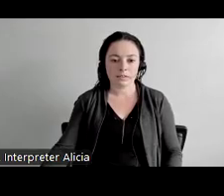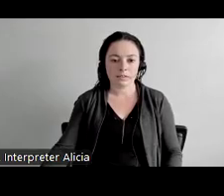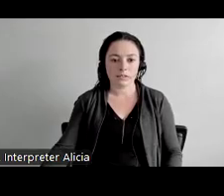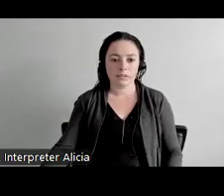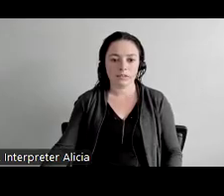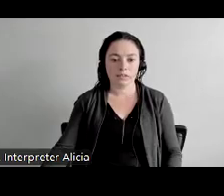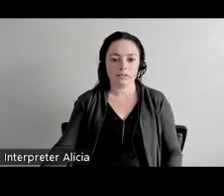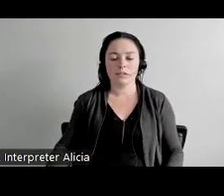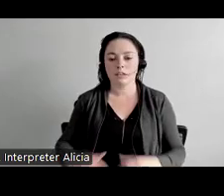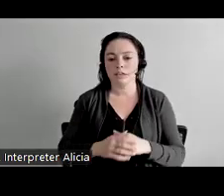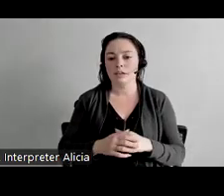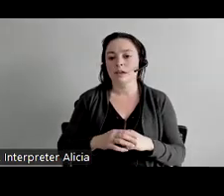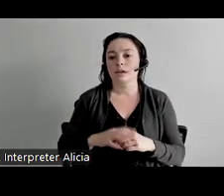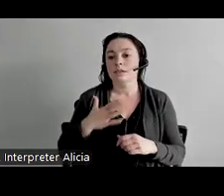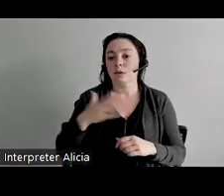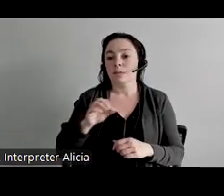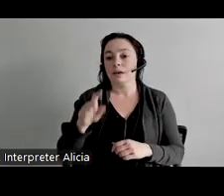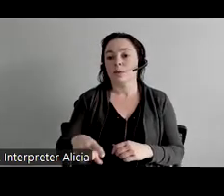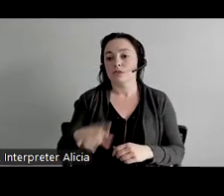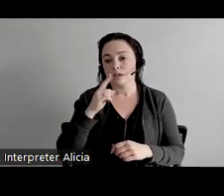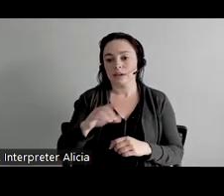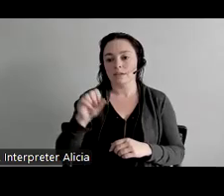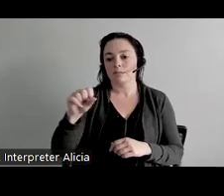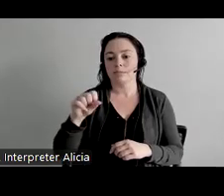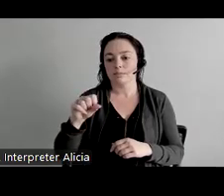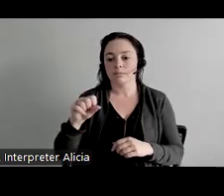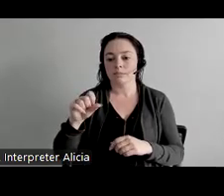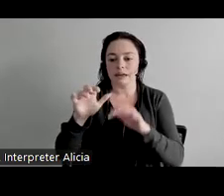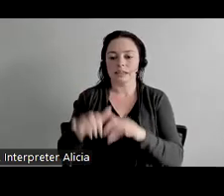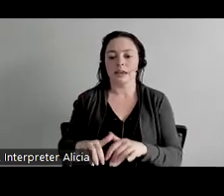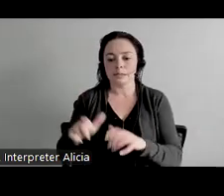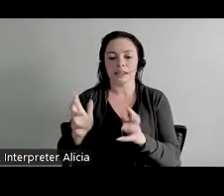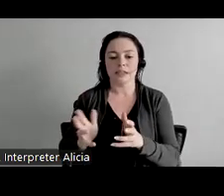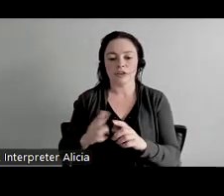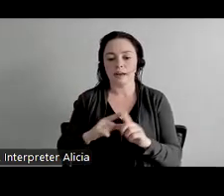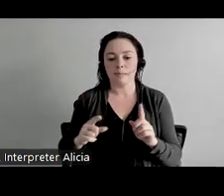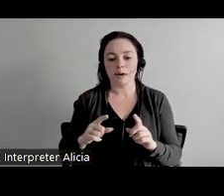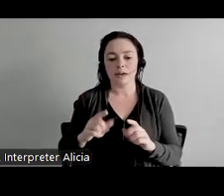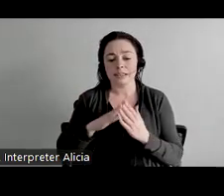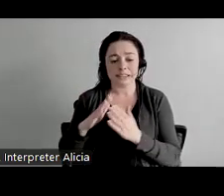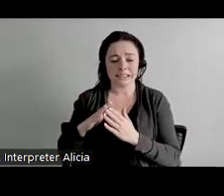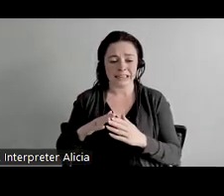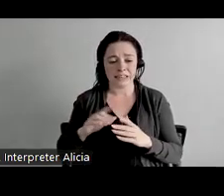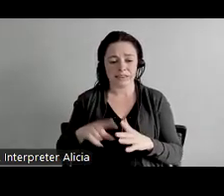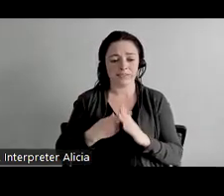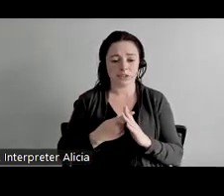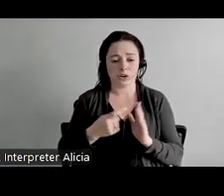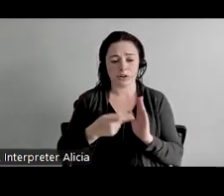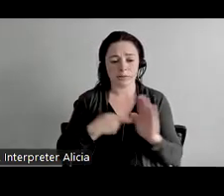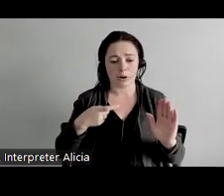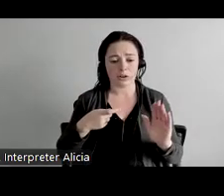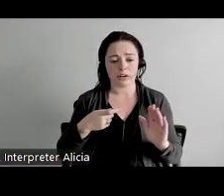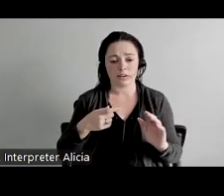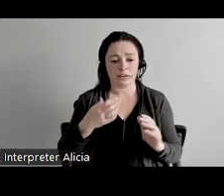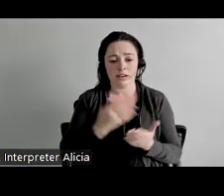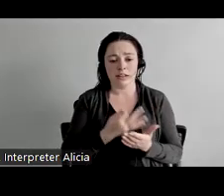Heather, my question, and I dropped it in the chat, was, has the city actually started earmarking arts funding from different departments as